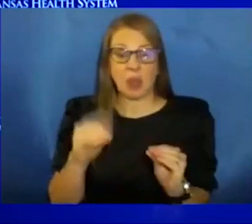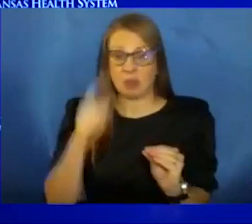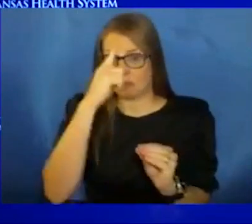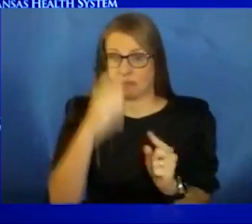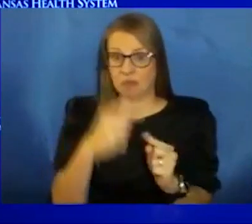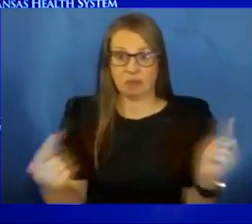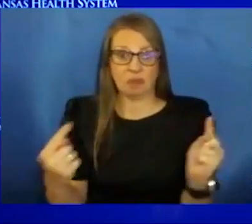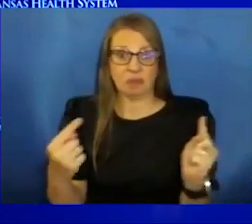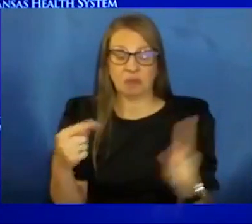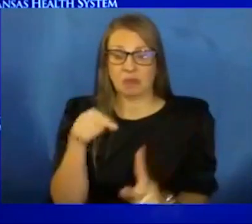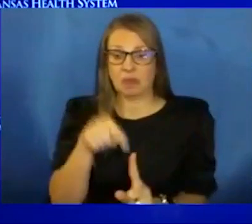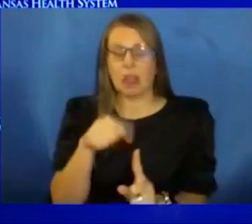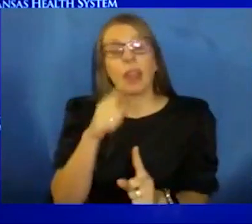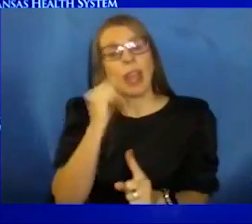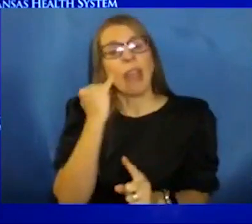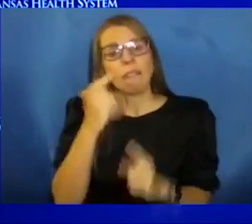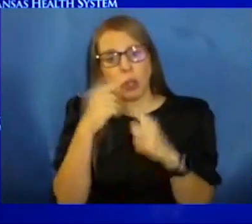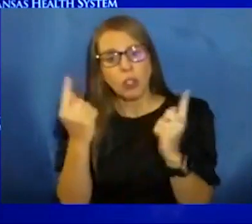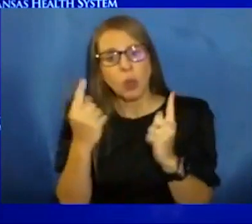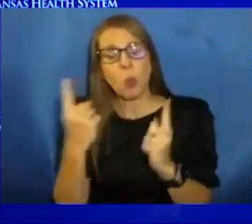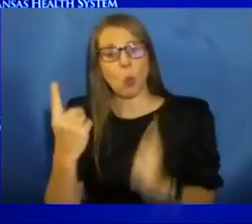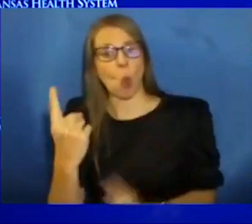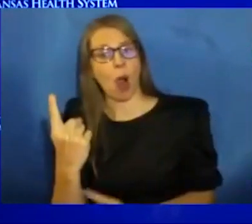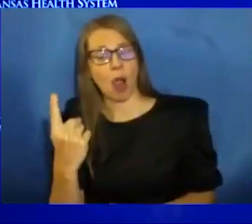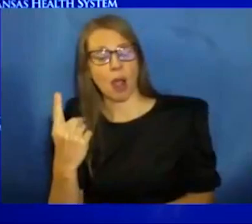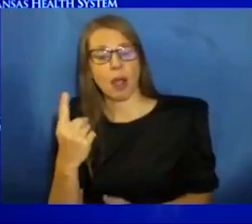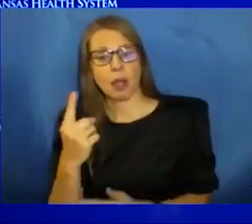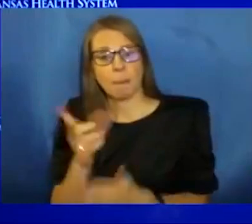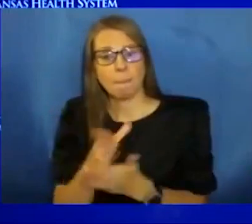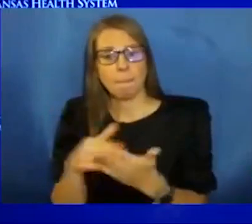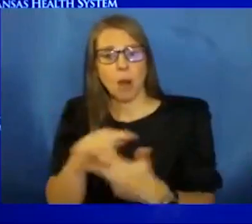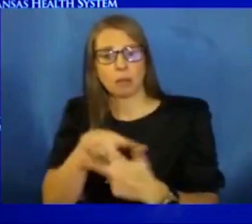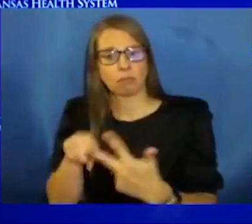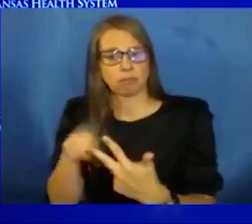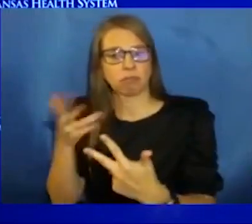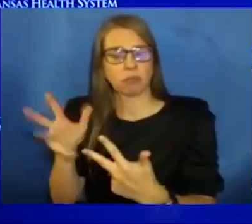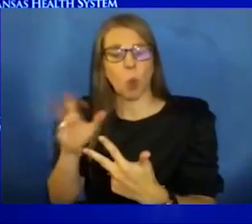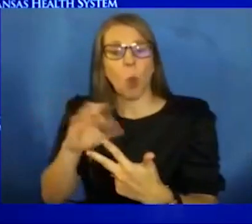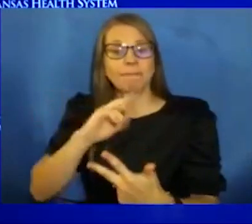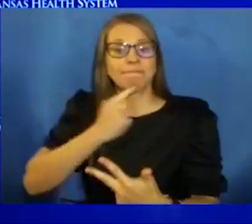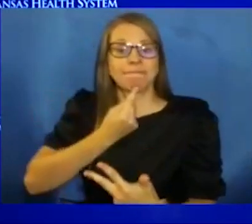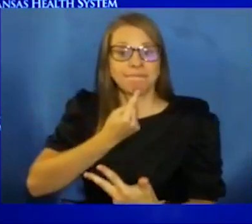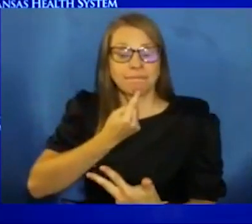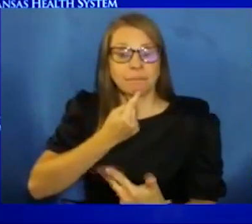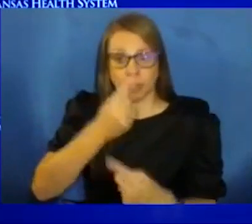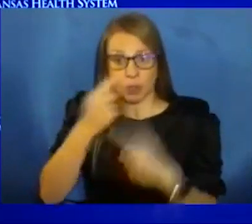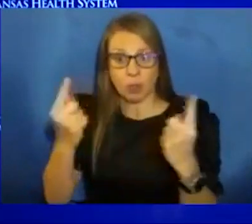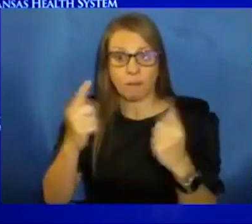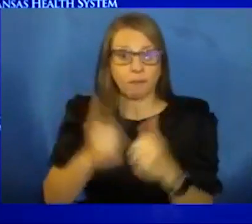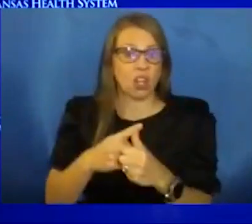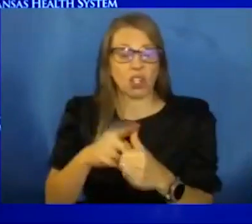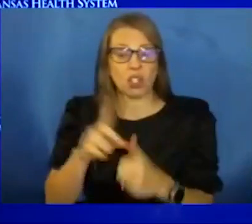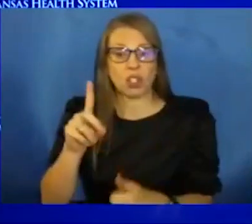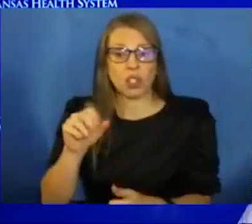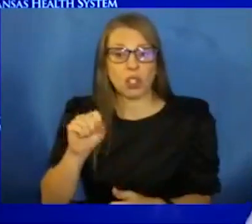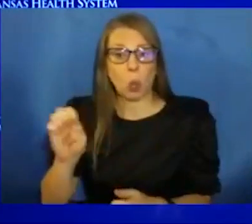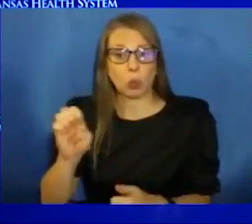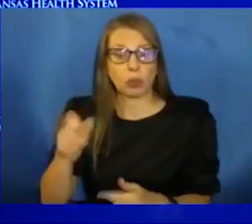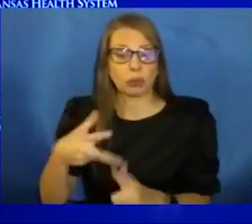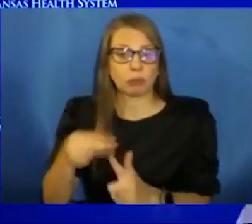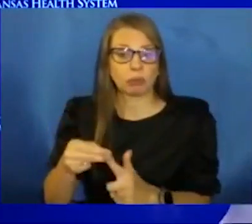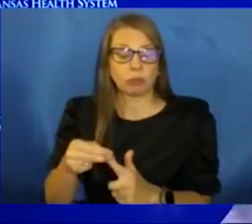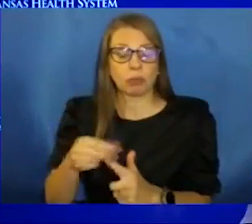what their components are and their makeup and the platform that they use. But again, right now for the COVID-19 vaccines, there